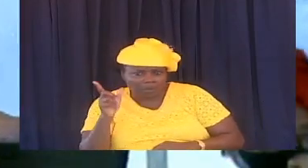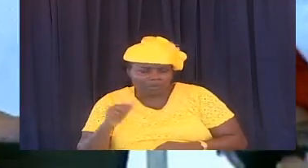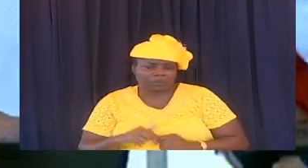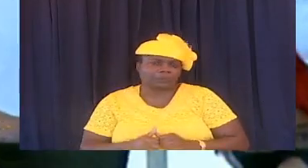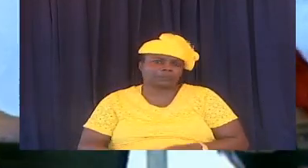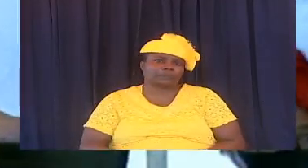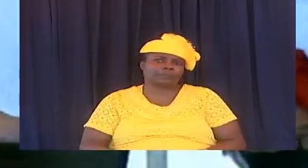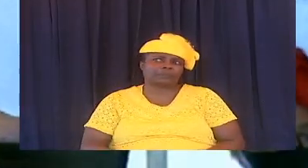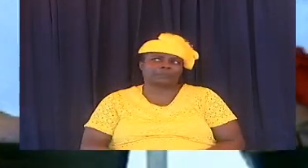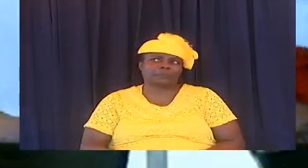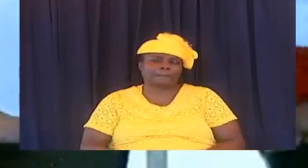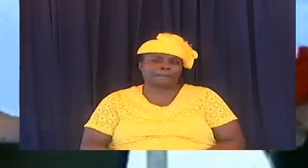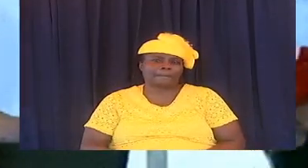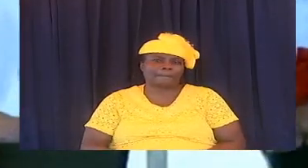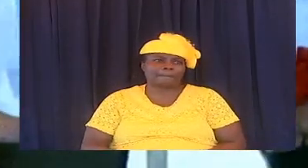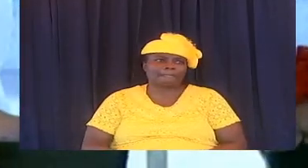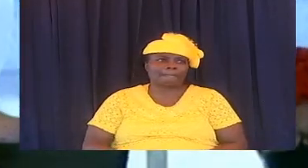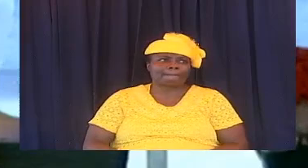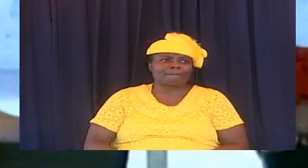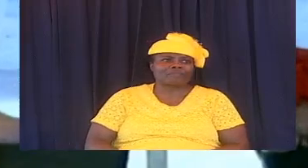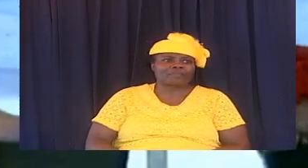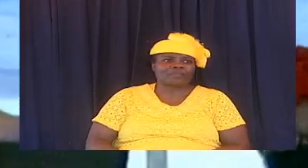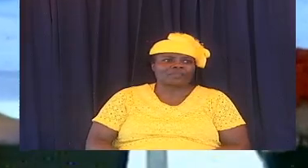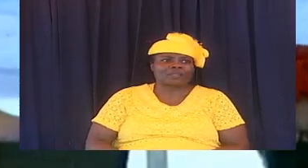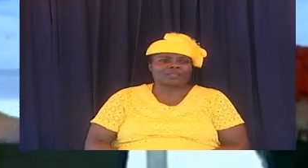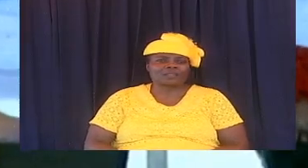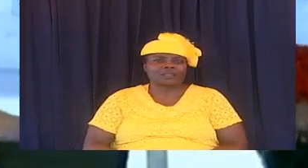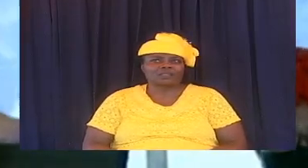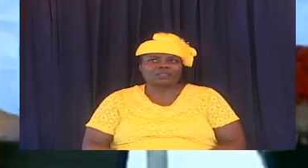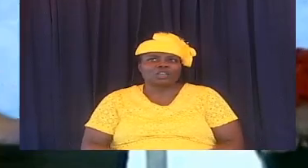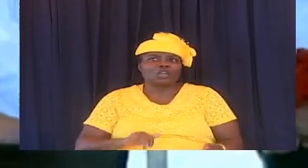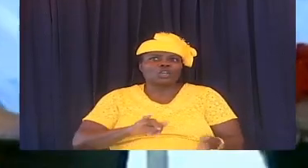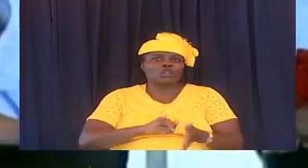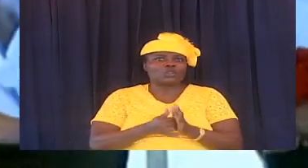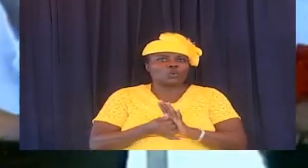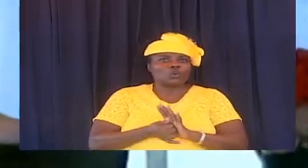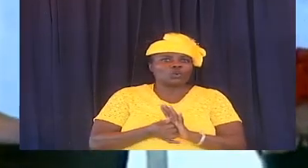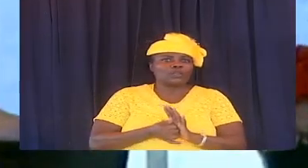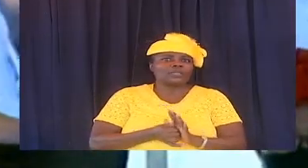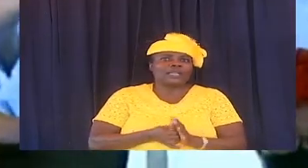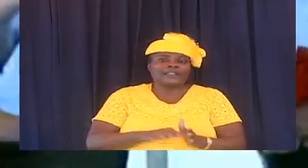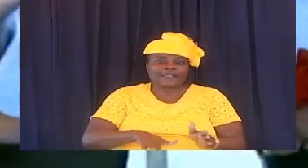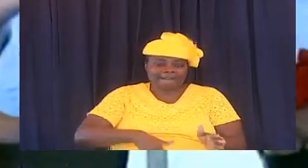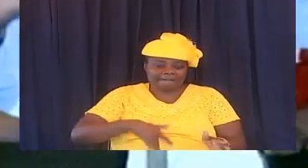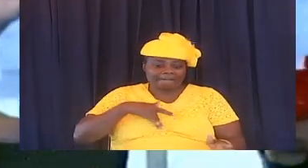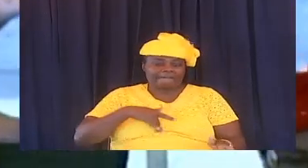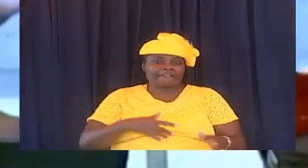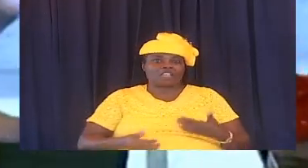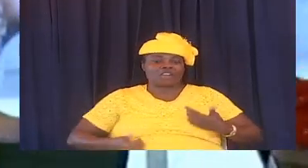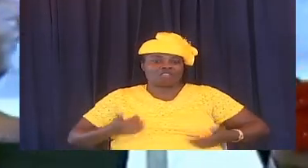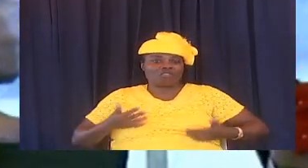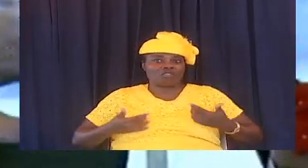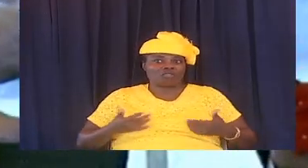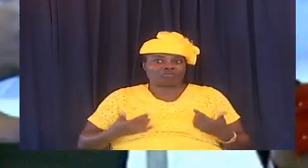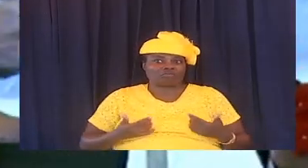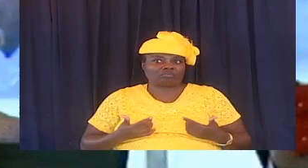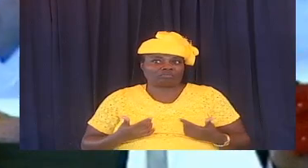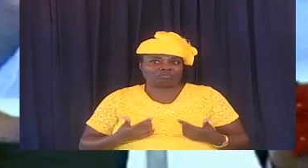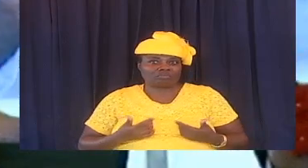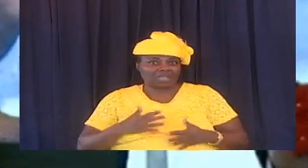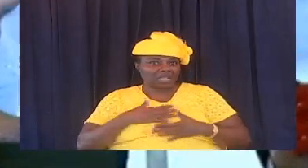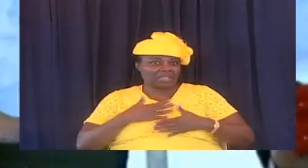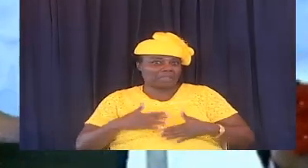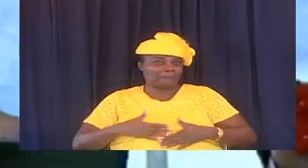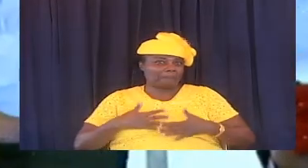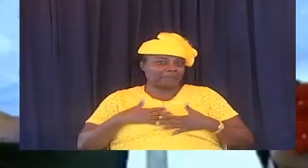young, I'm talking about those that feel young, those that your body's young, even if you are 60 But you